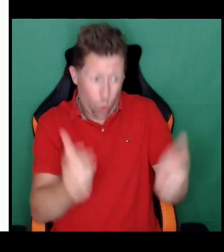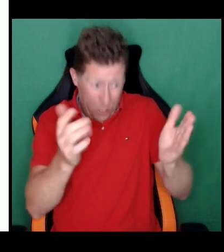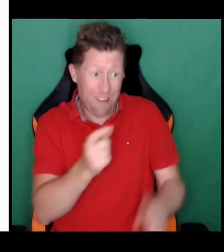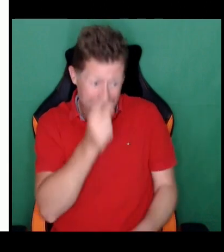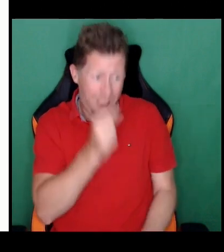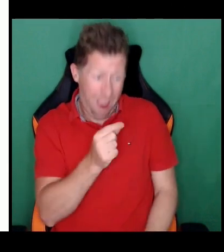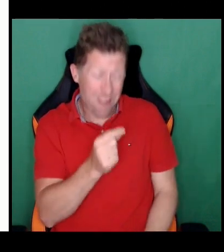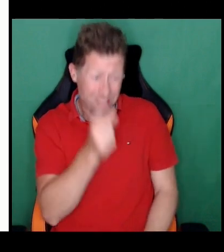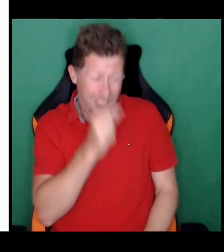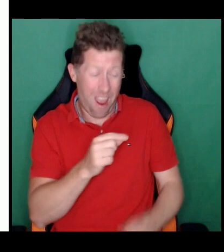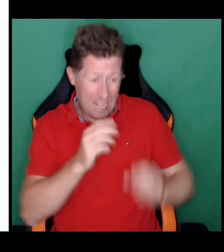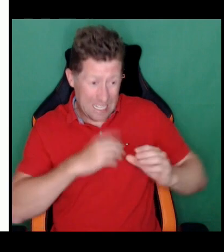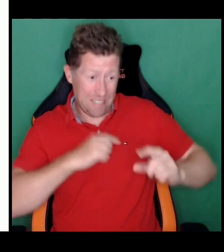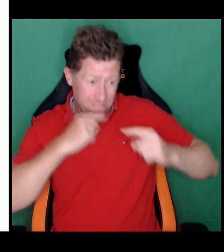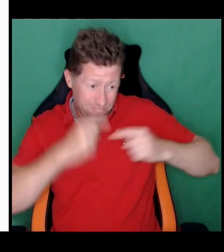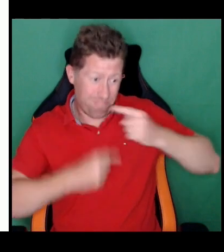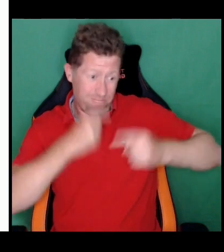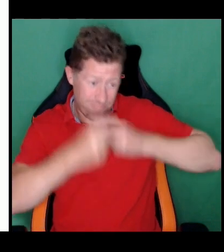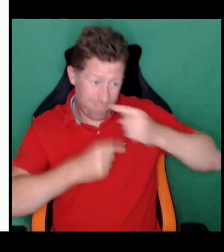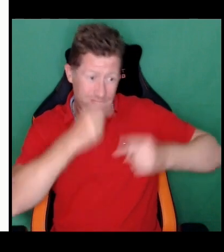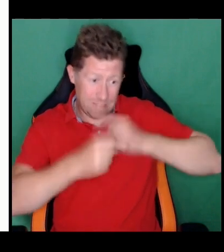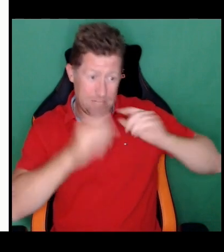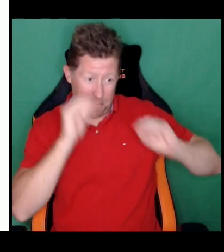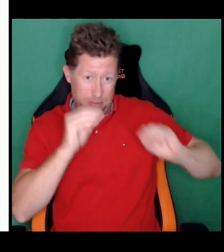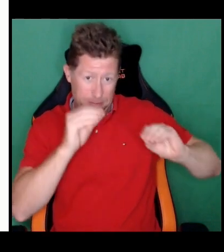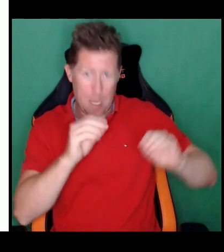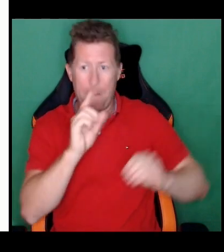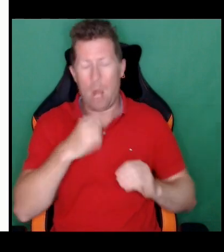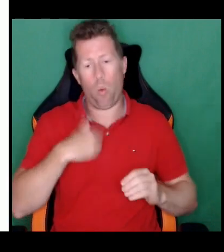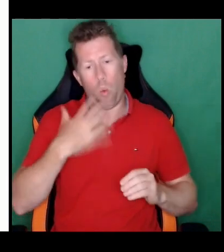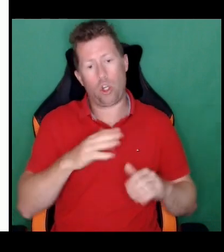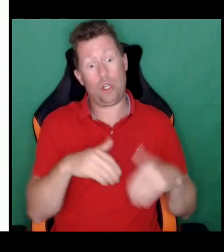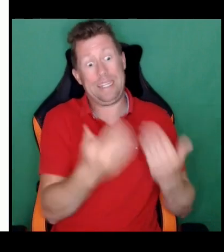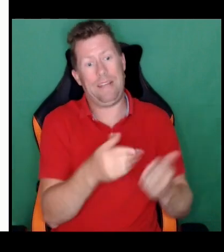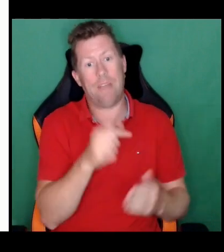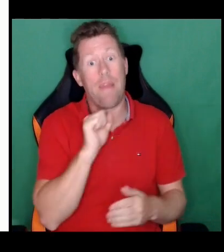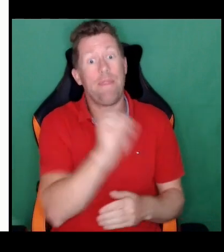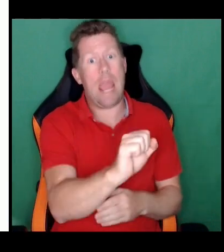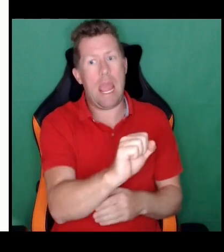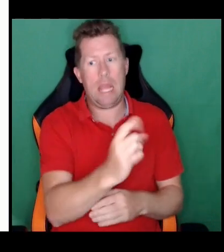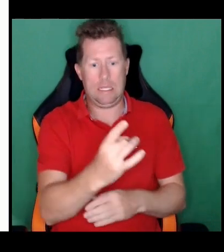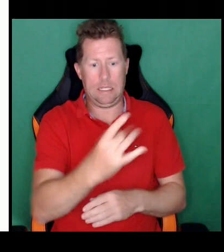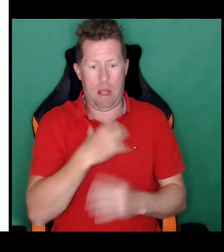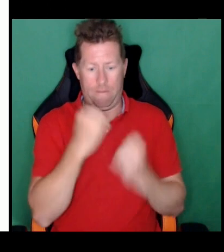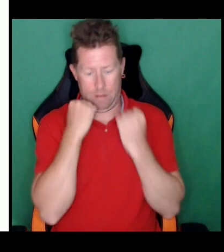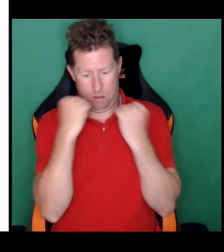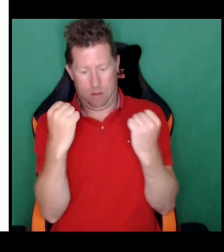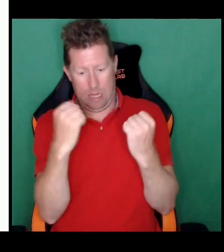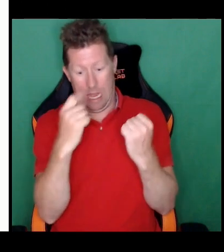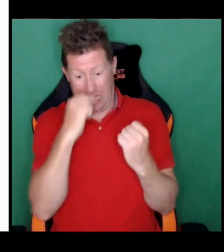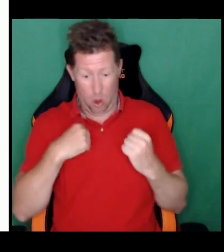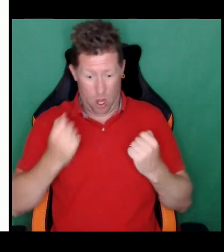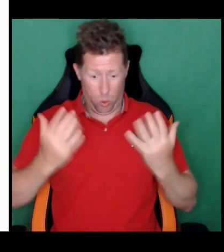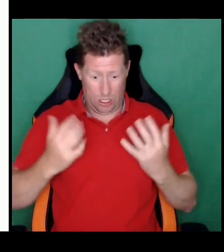quit, we do want to prompt their self-reflection about their readiness to give quitting a